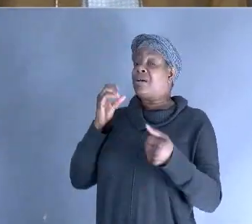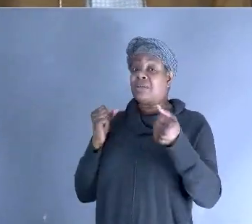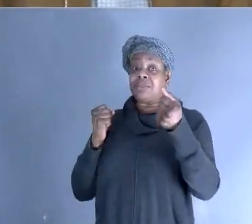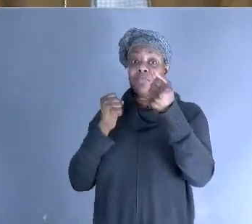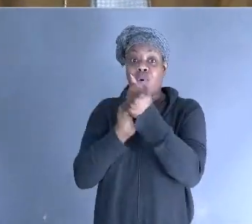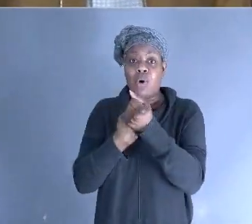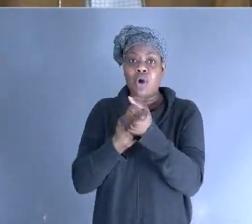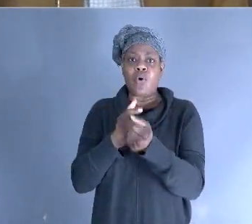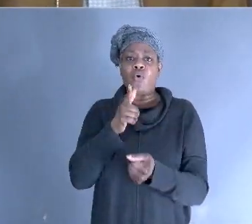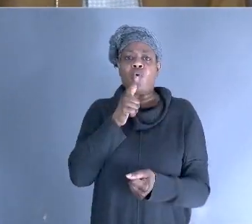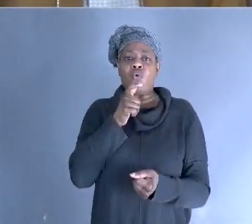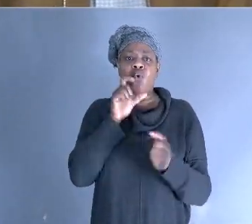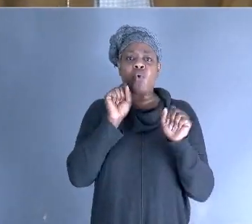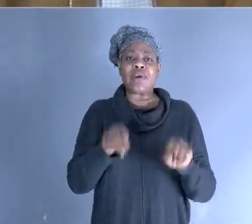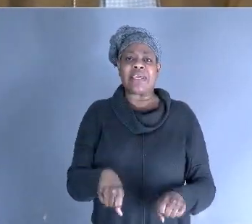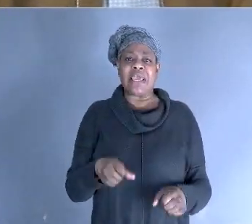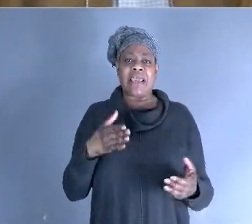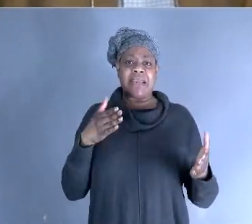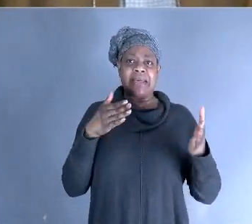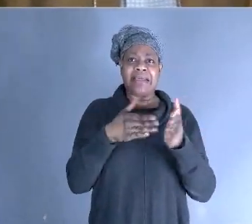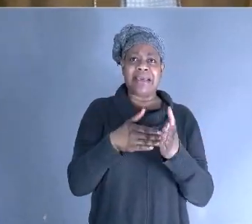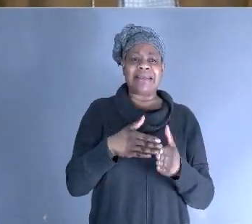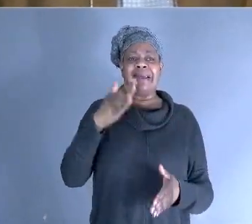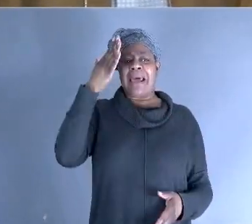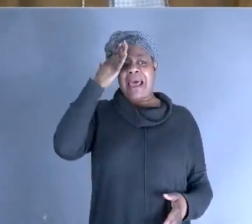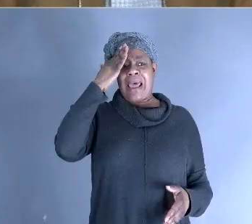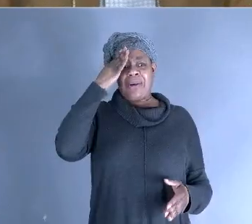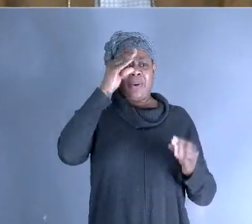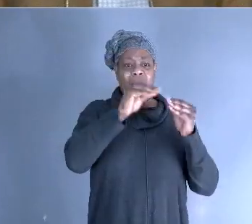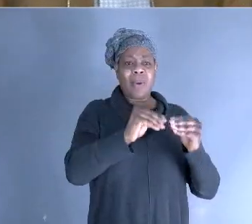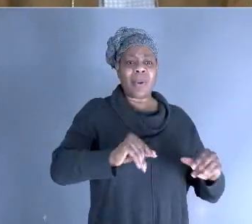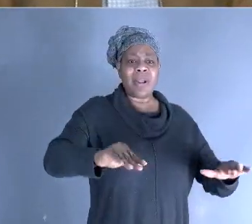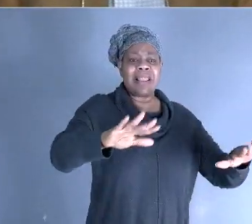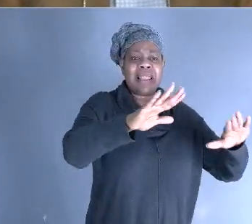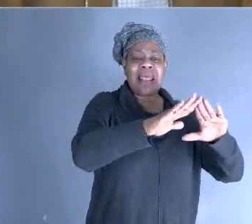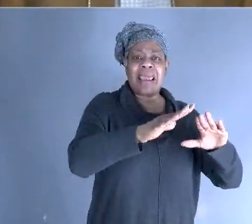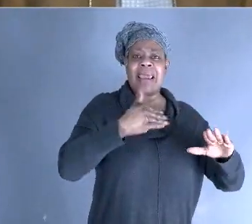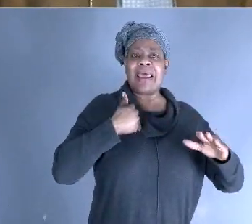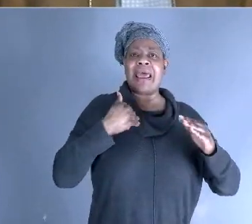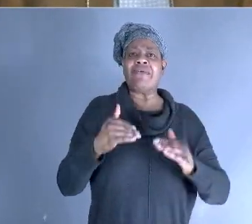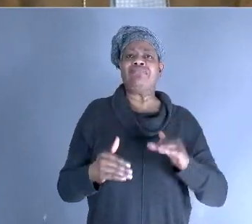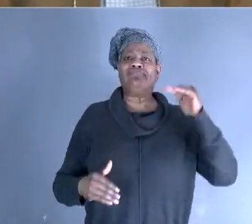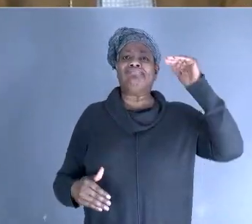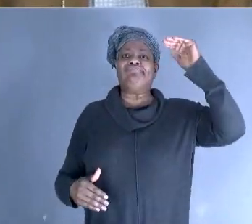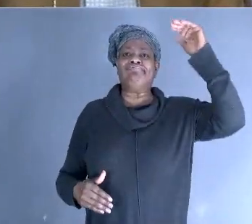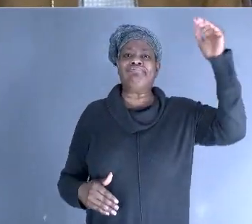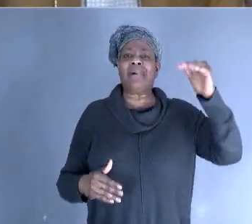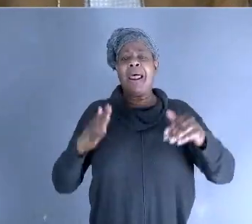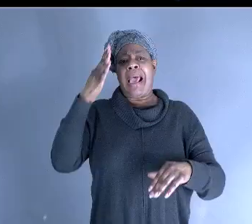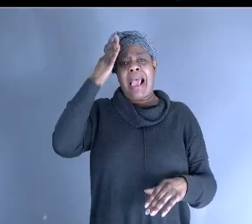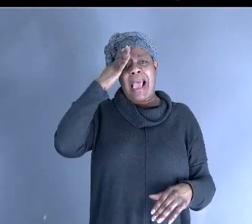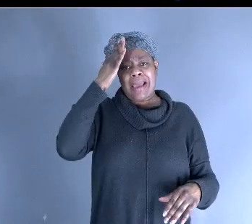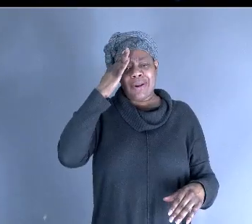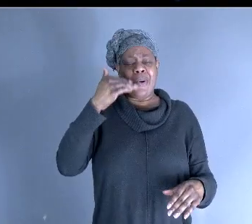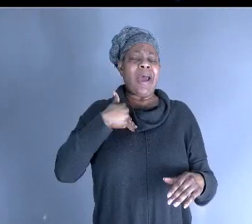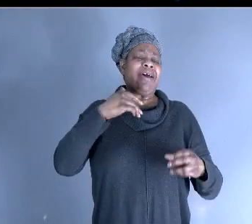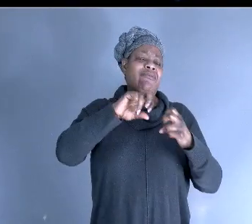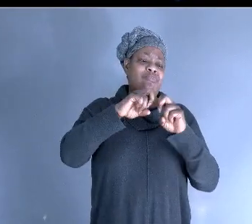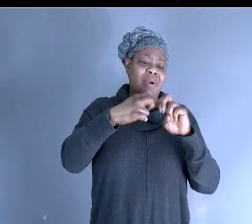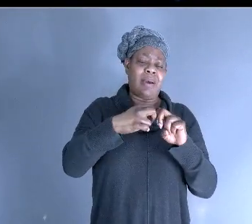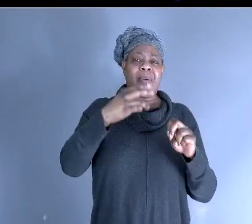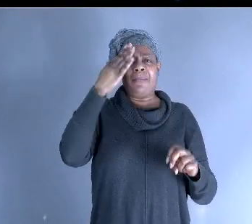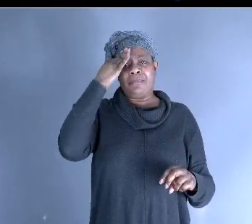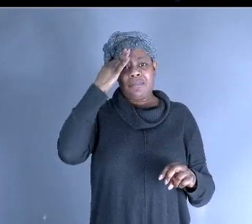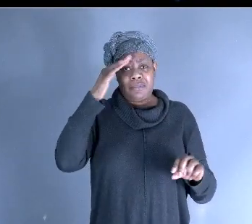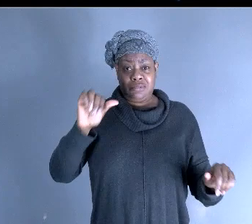what God says. I know there are giants in the land. I know there are adversities. I know there are difficulties. But I'm not going to